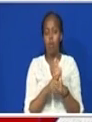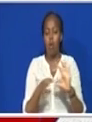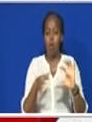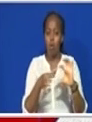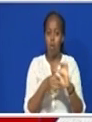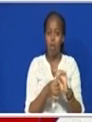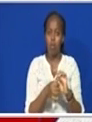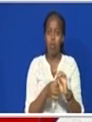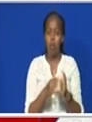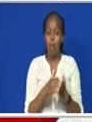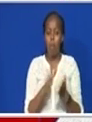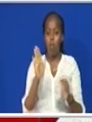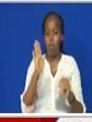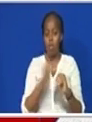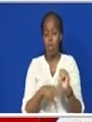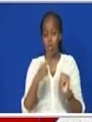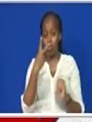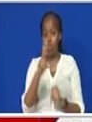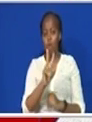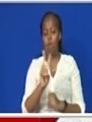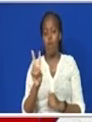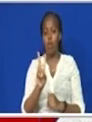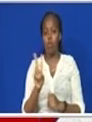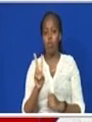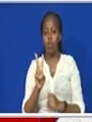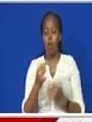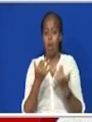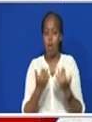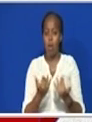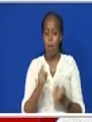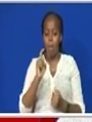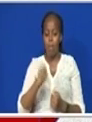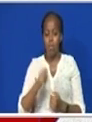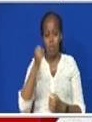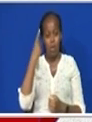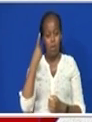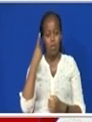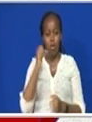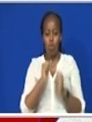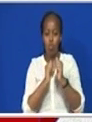connects more than 2 variables. So you must understand which variables